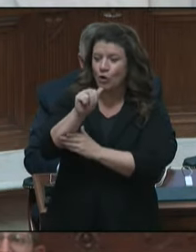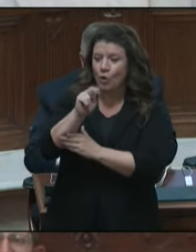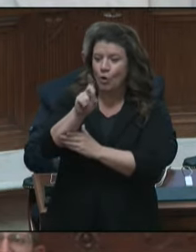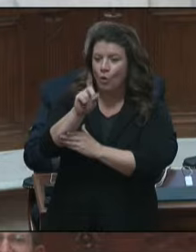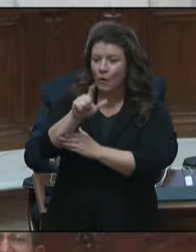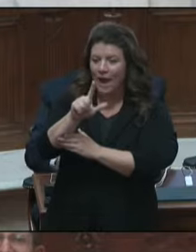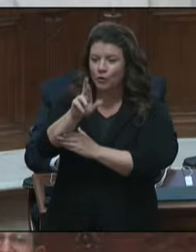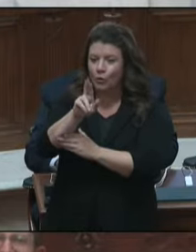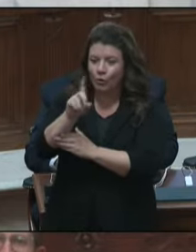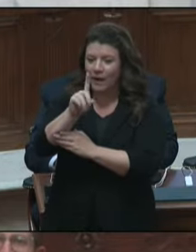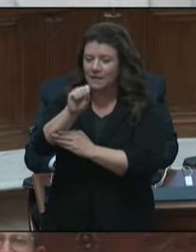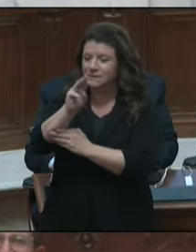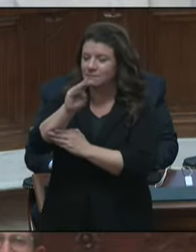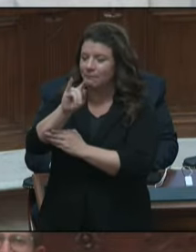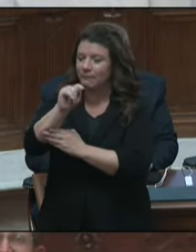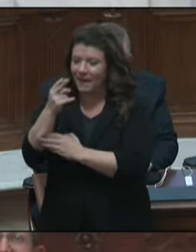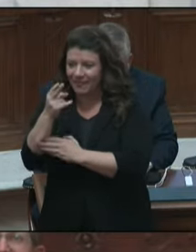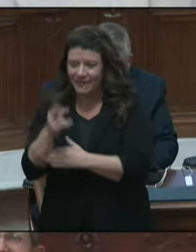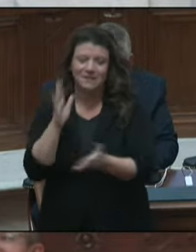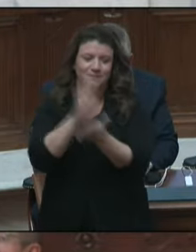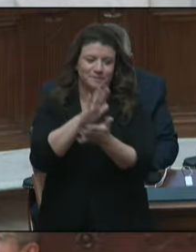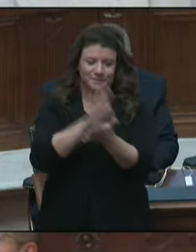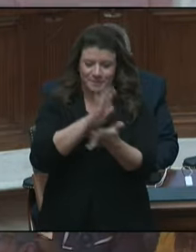Reed Smith,